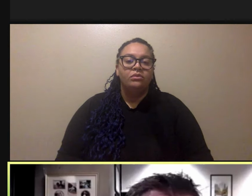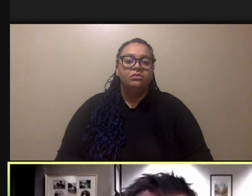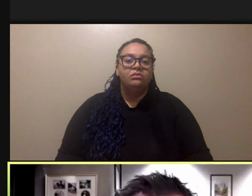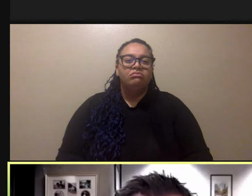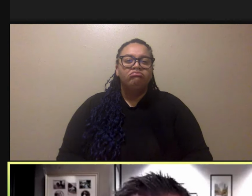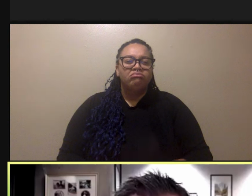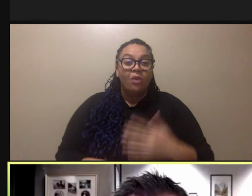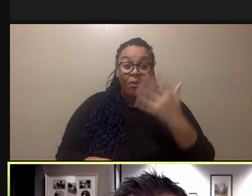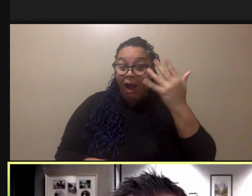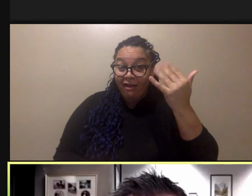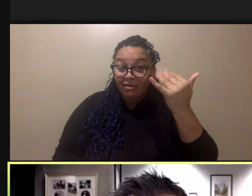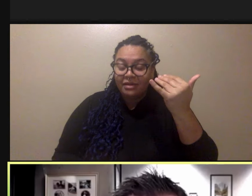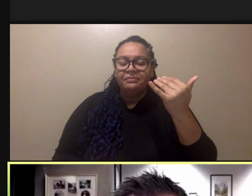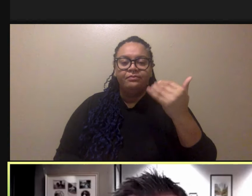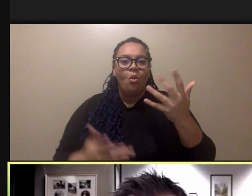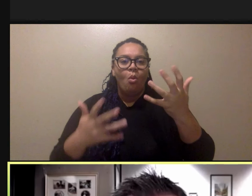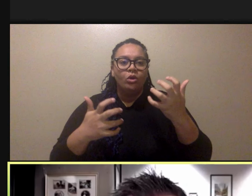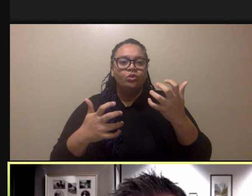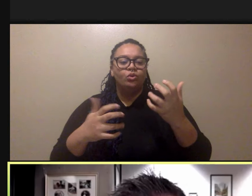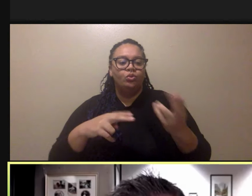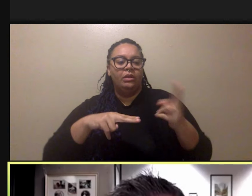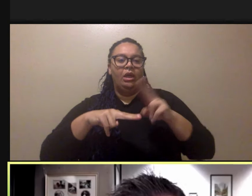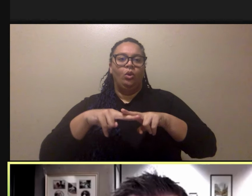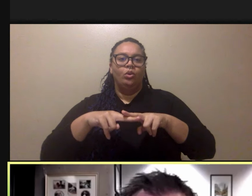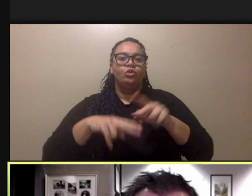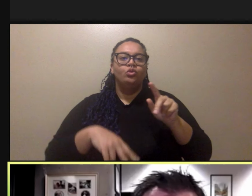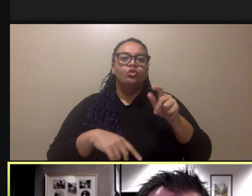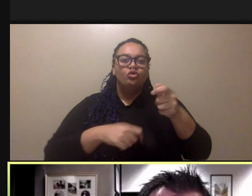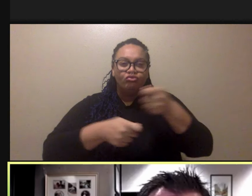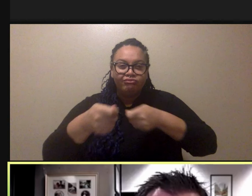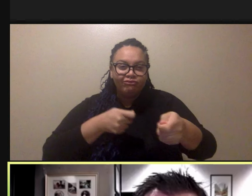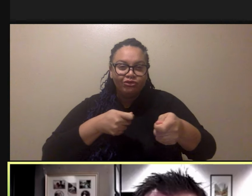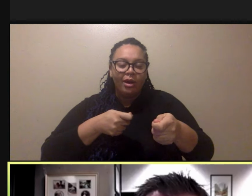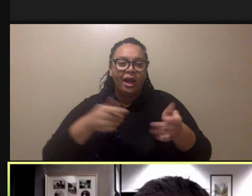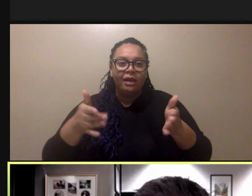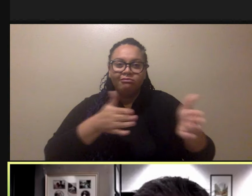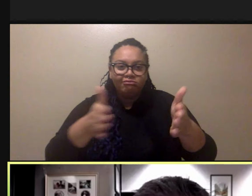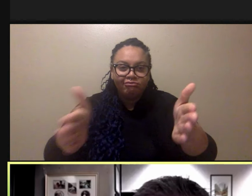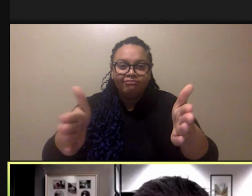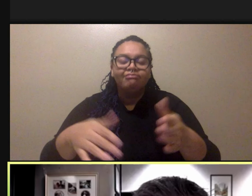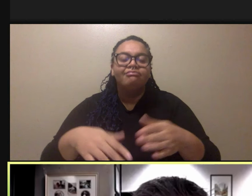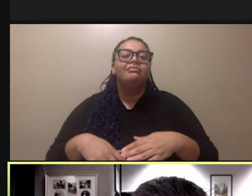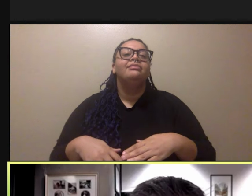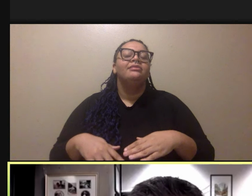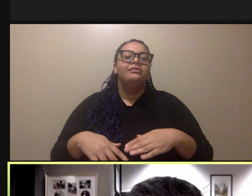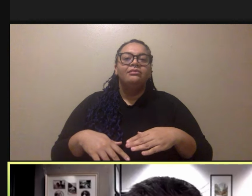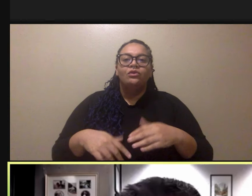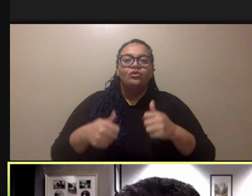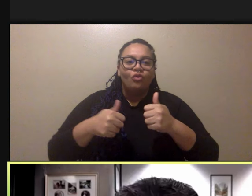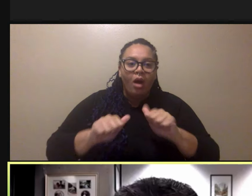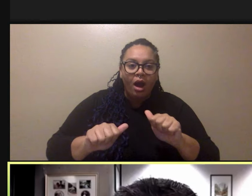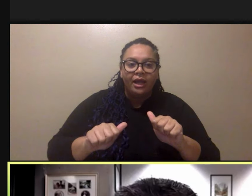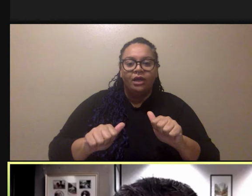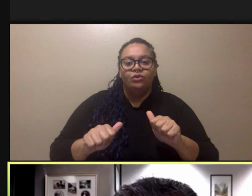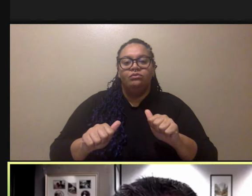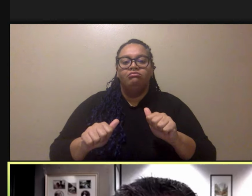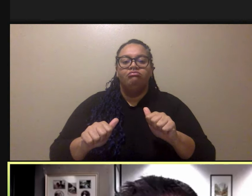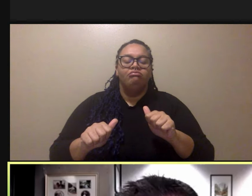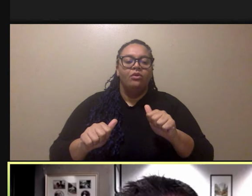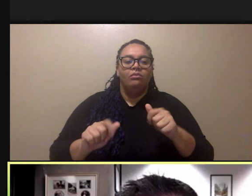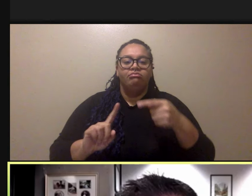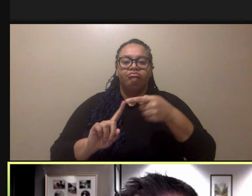trade routes and for Europeans and to get around the lock on trade that